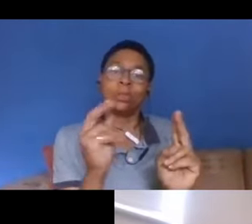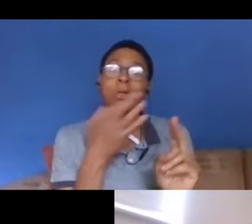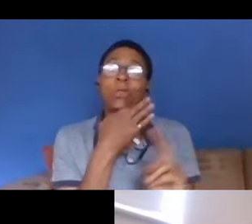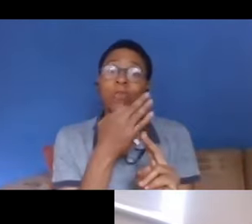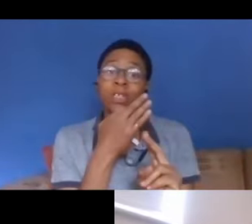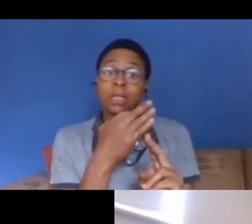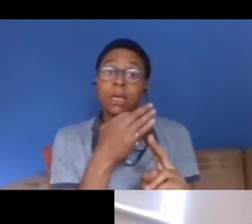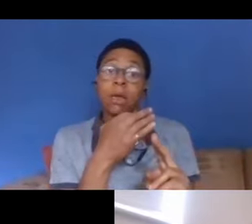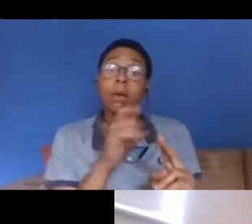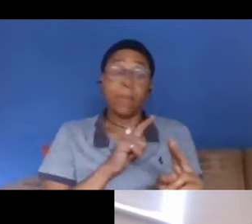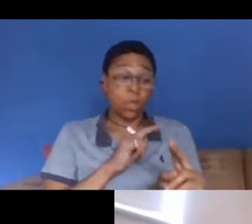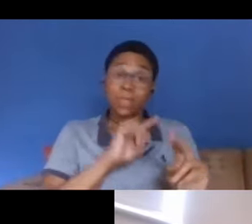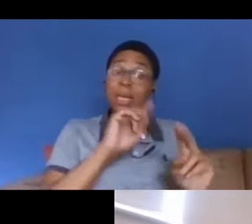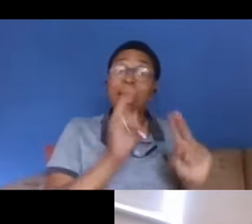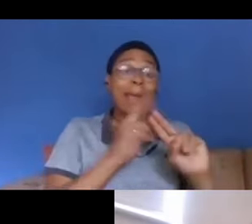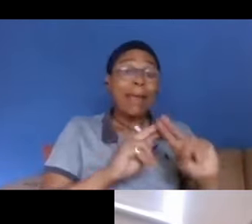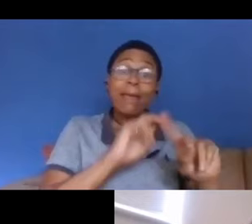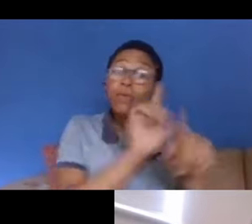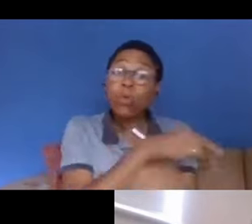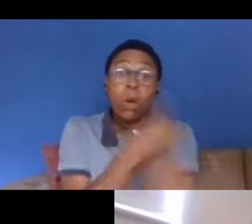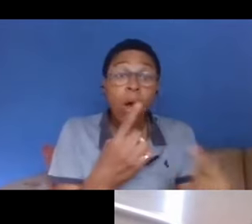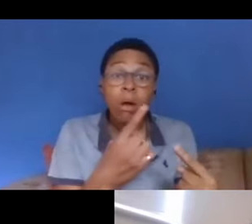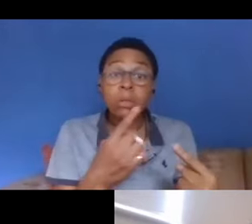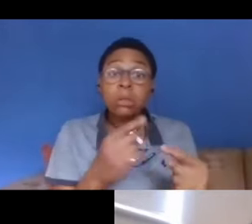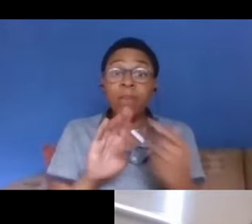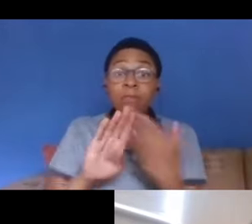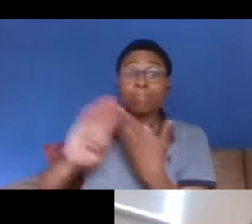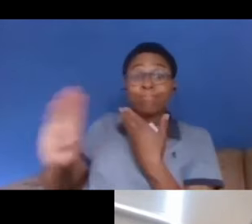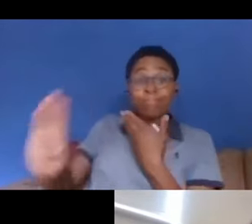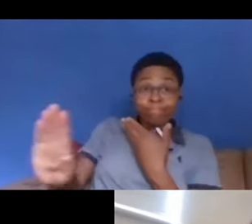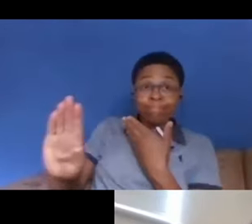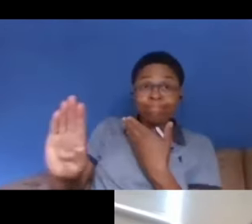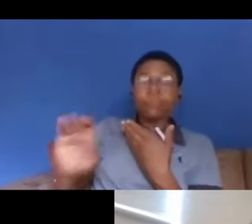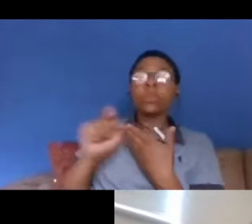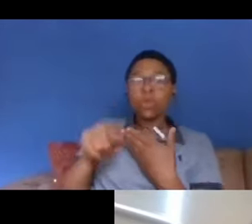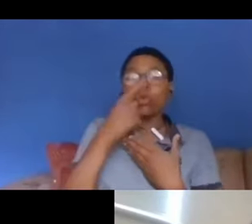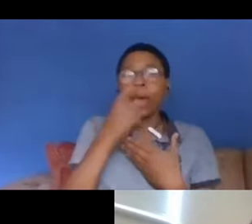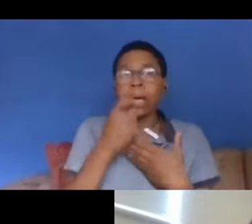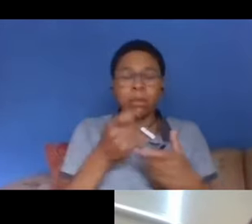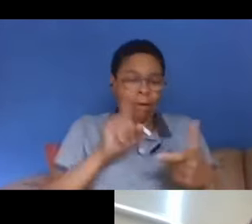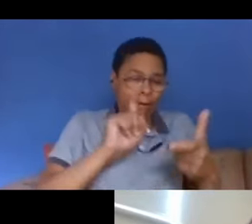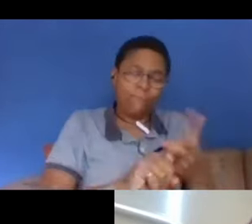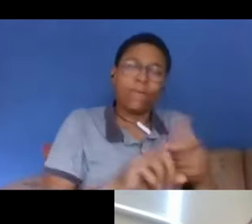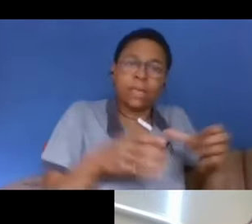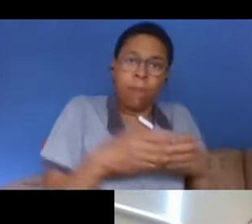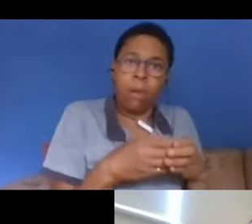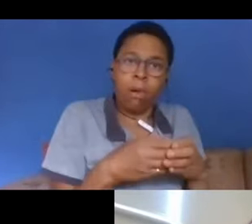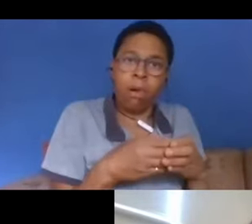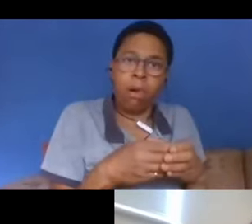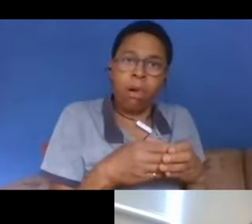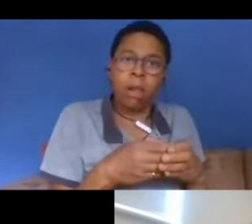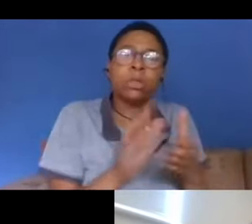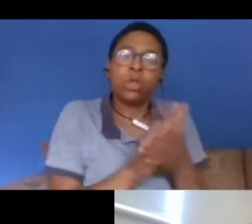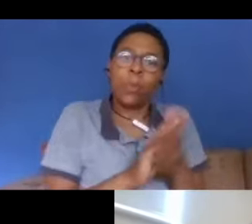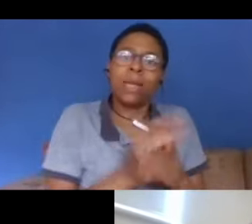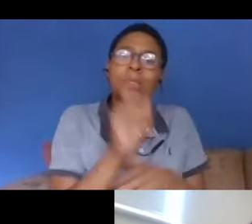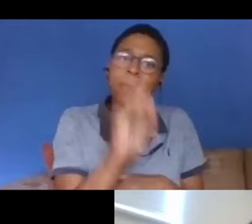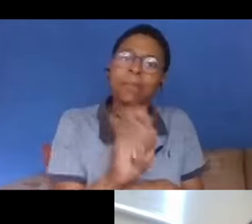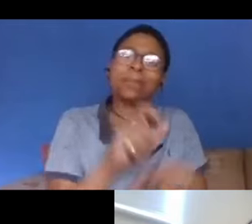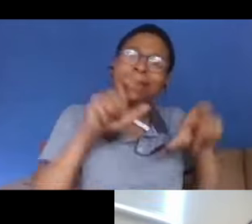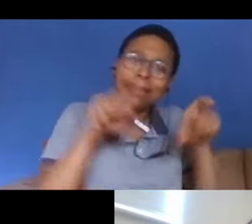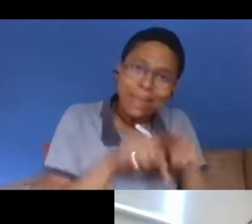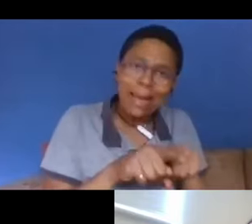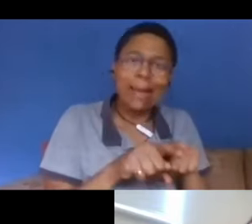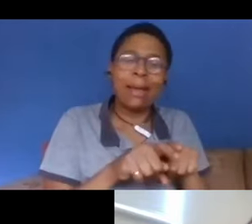be maintained, there are those other mitigation measures that need to be put in place. And one of them is fixed